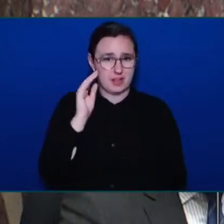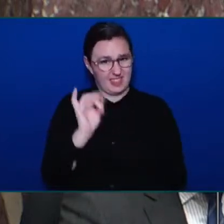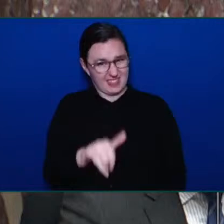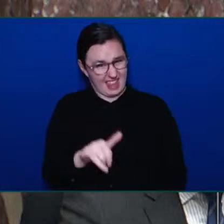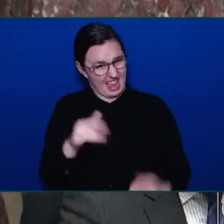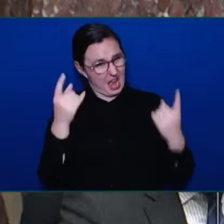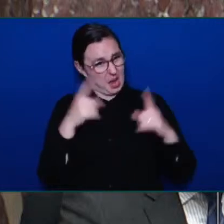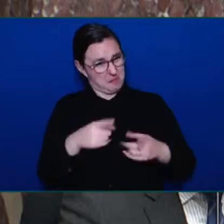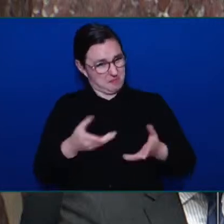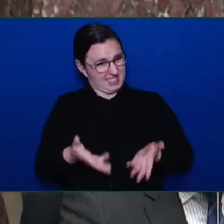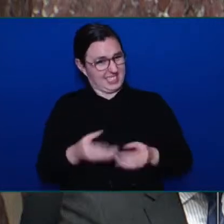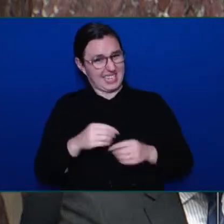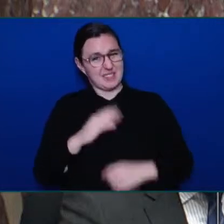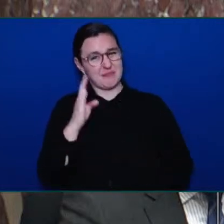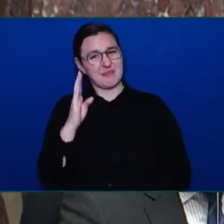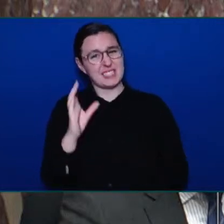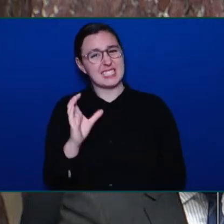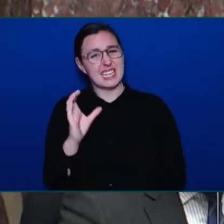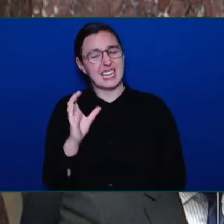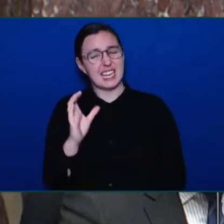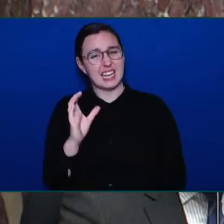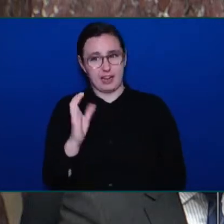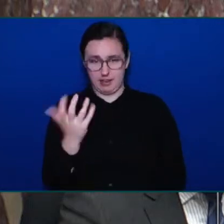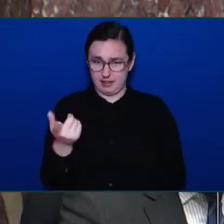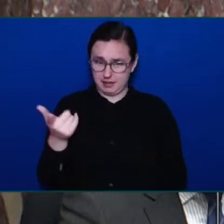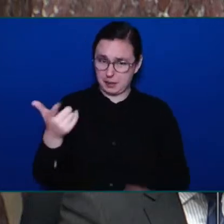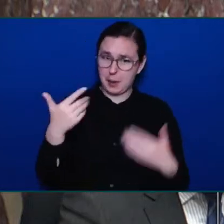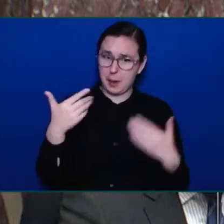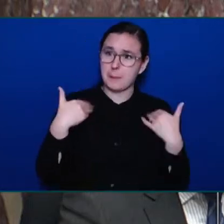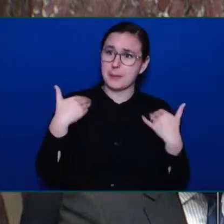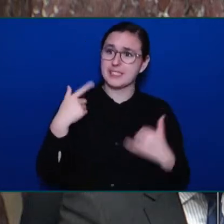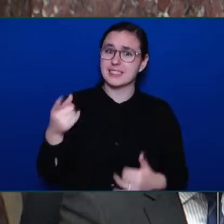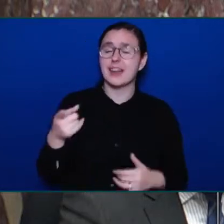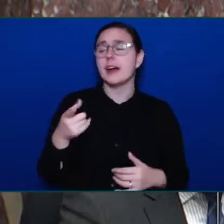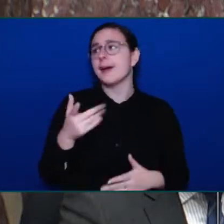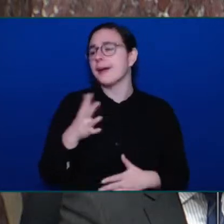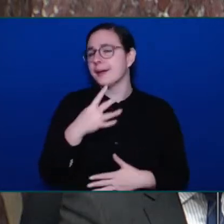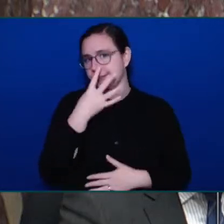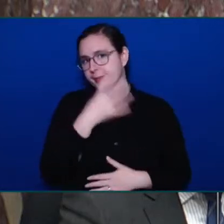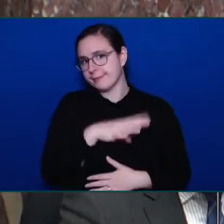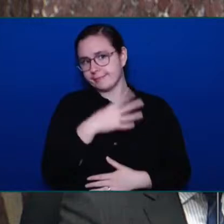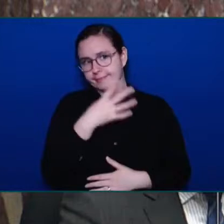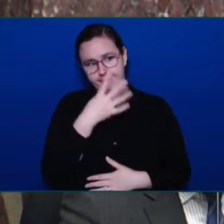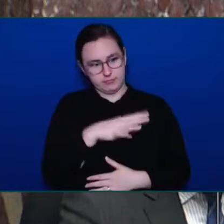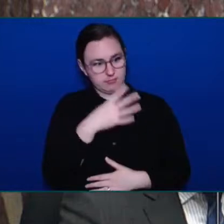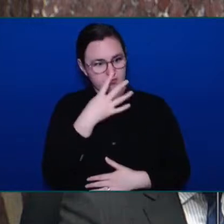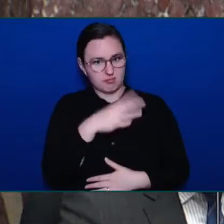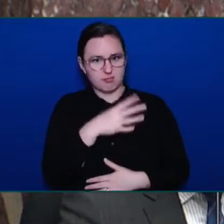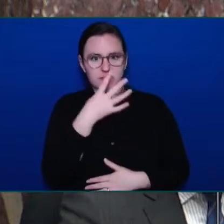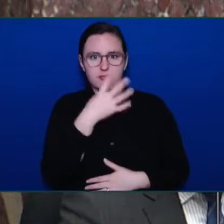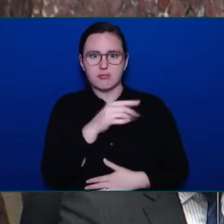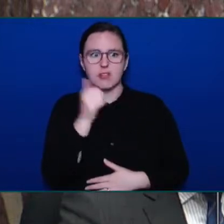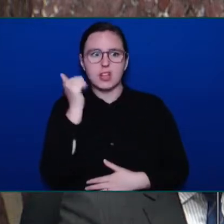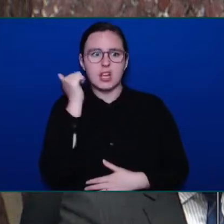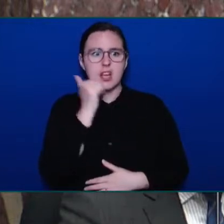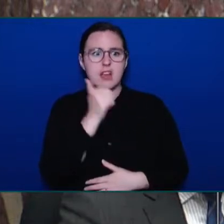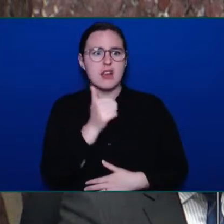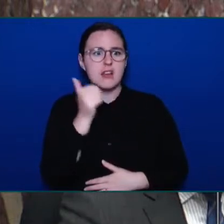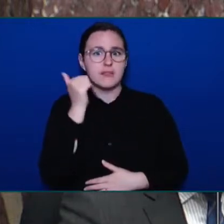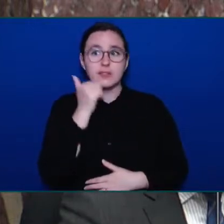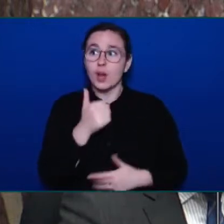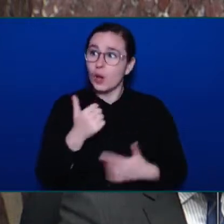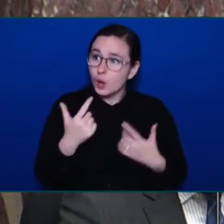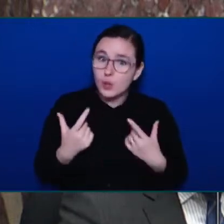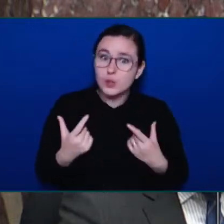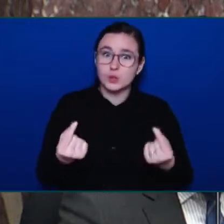up and chooses to ignore every single day. For the minister, it's time for him to do the right